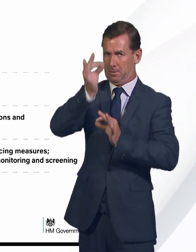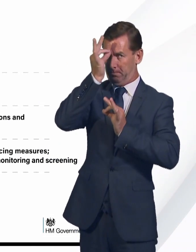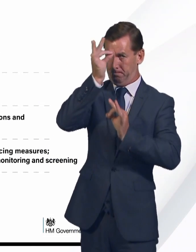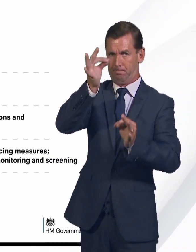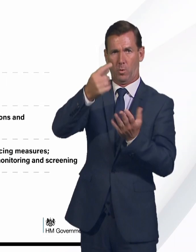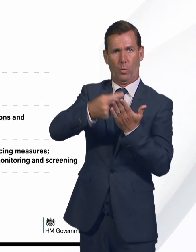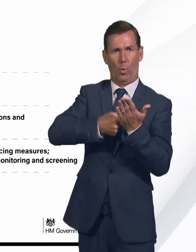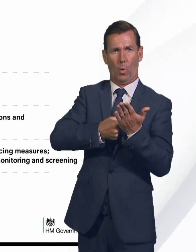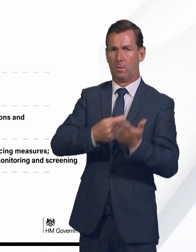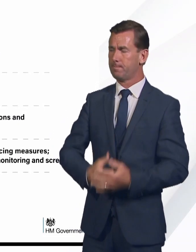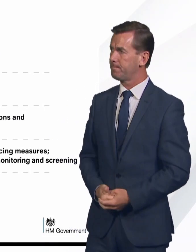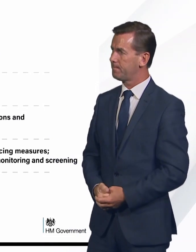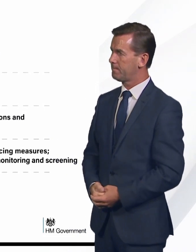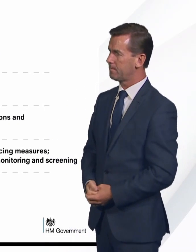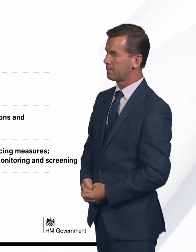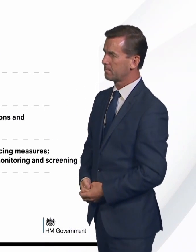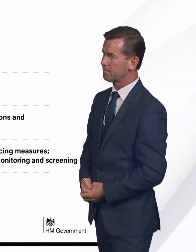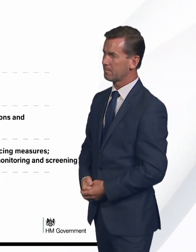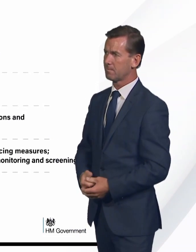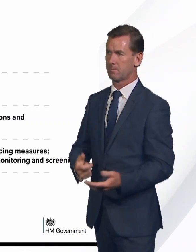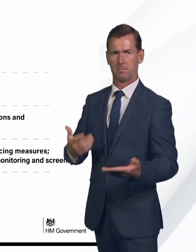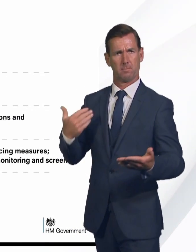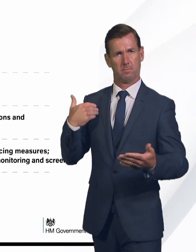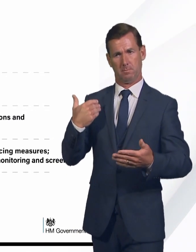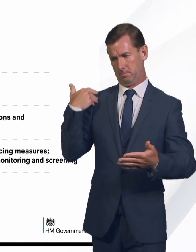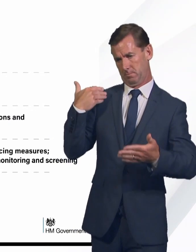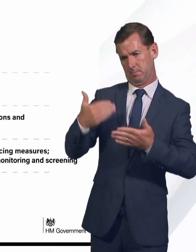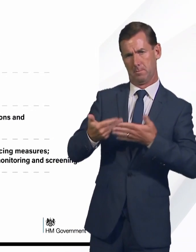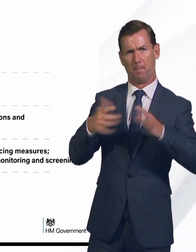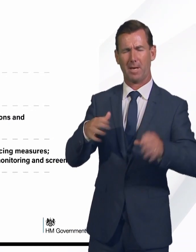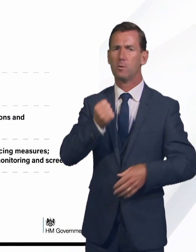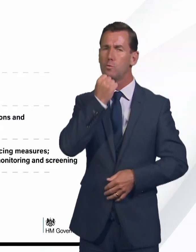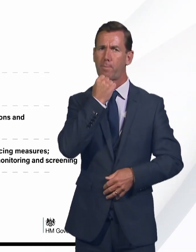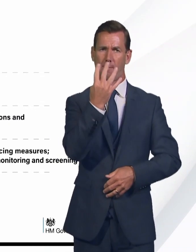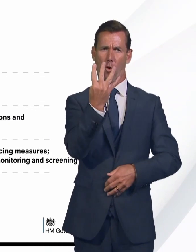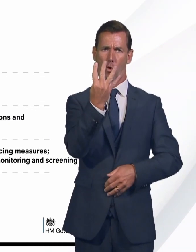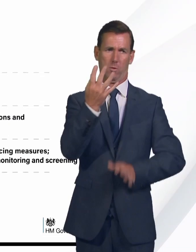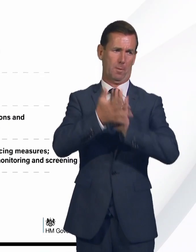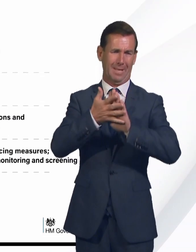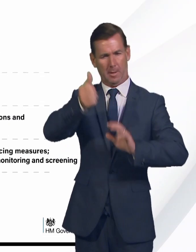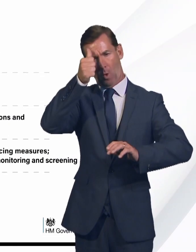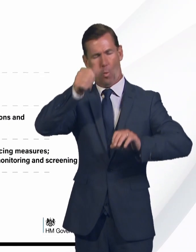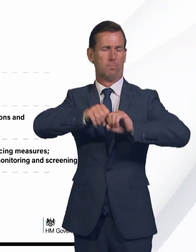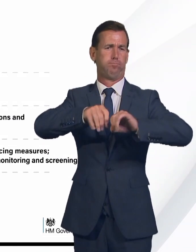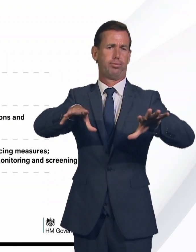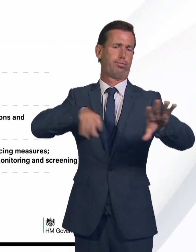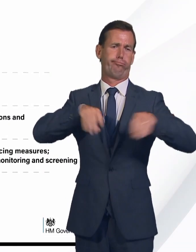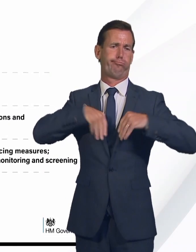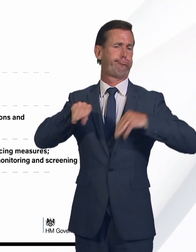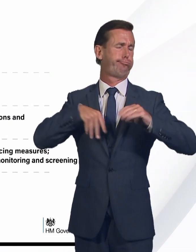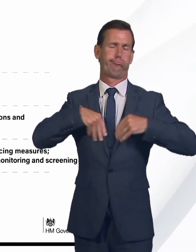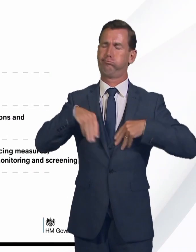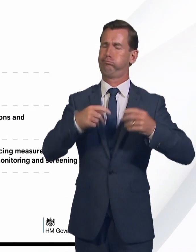Throughout the lockdown, we've been at level 4, which means that Covid-19 is in general circulation and transmission is